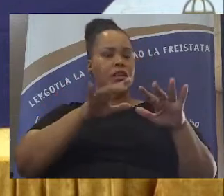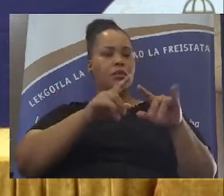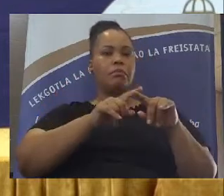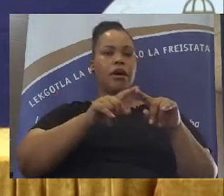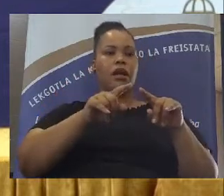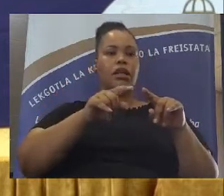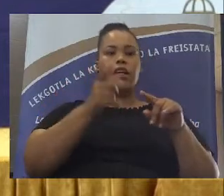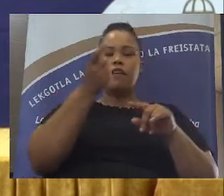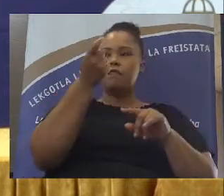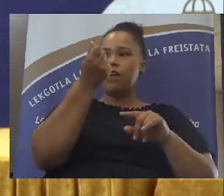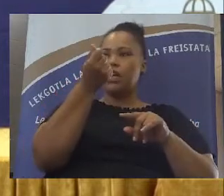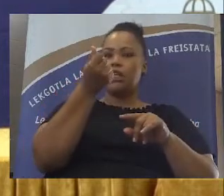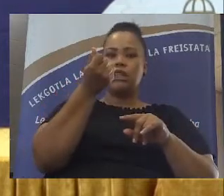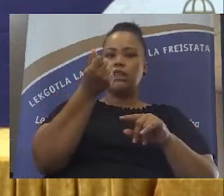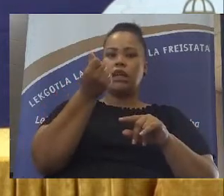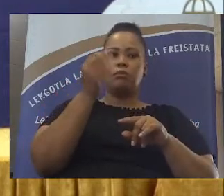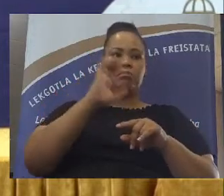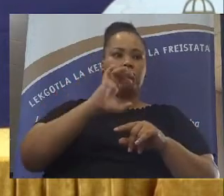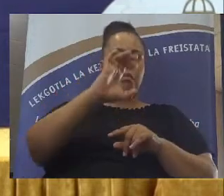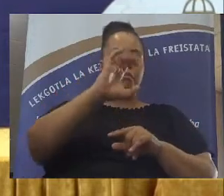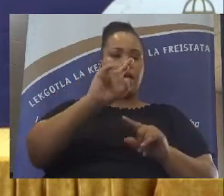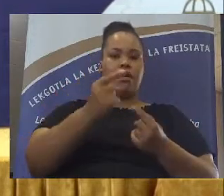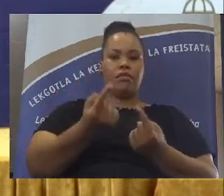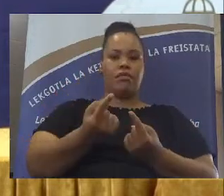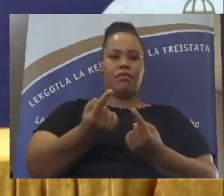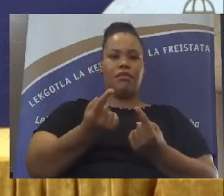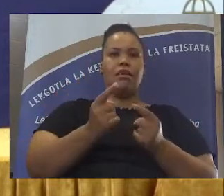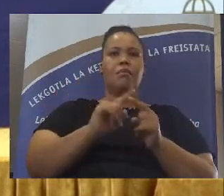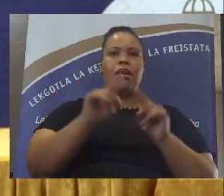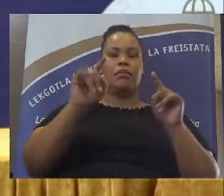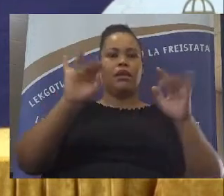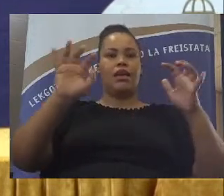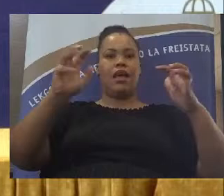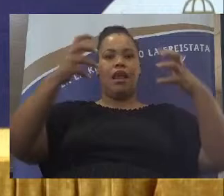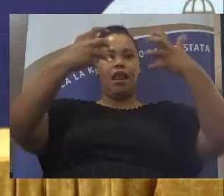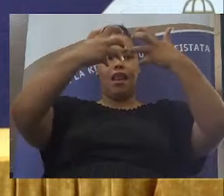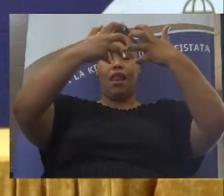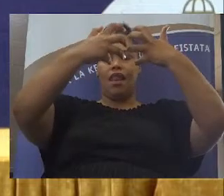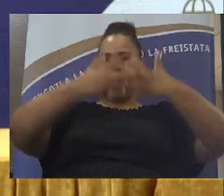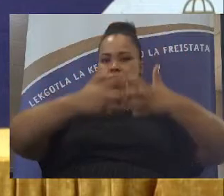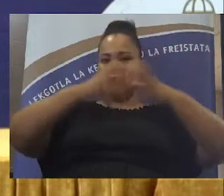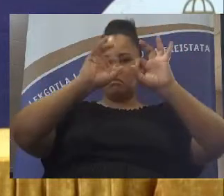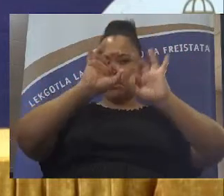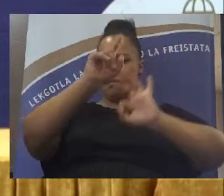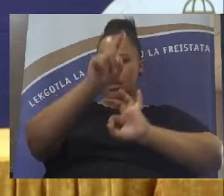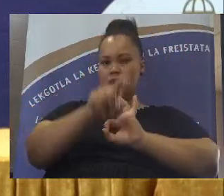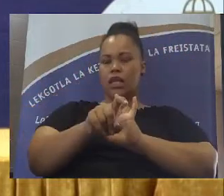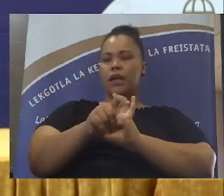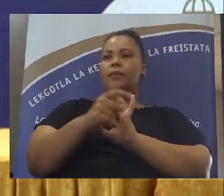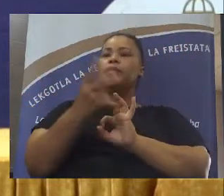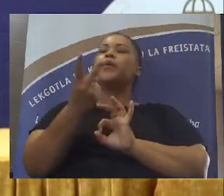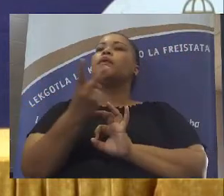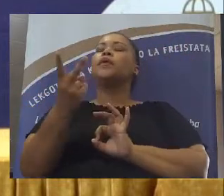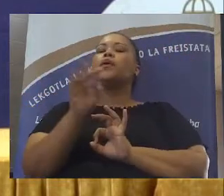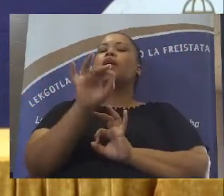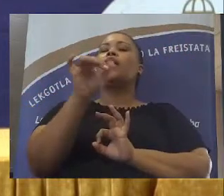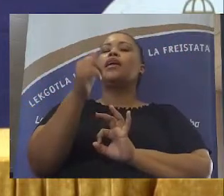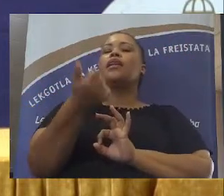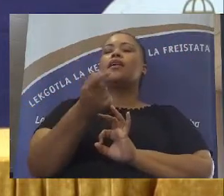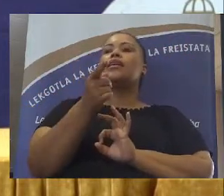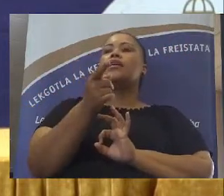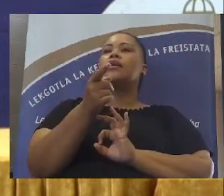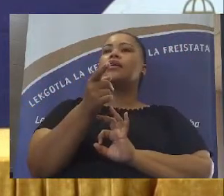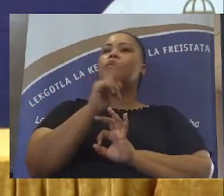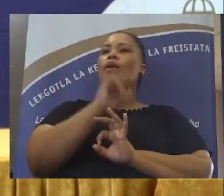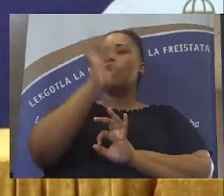to give you financing. Because it must be aligned, it must be within one. The other thing is also, this is also